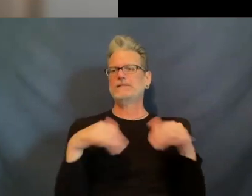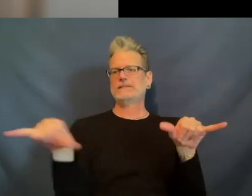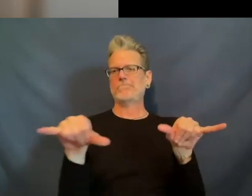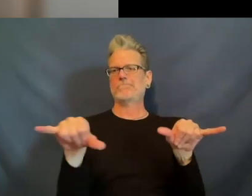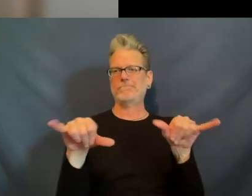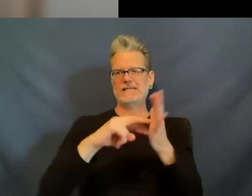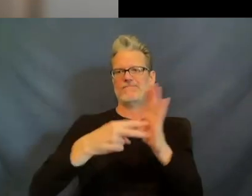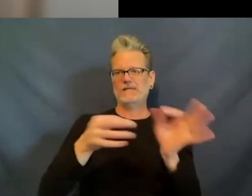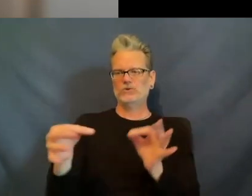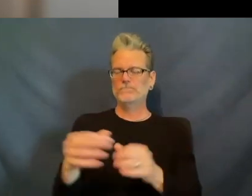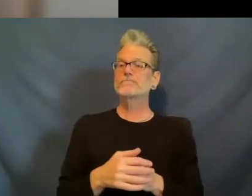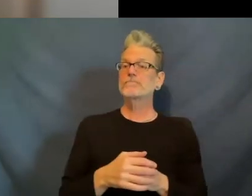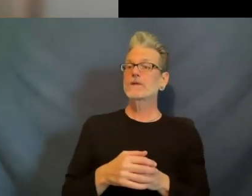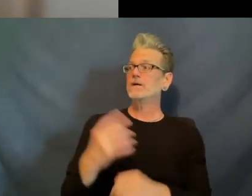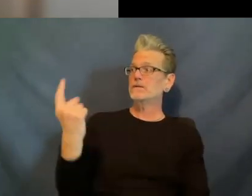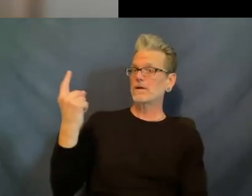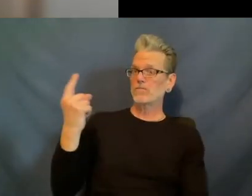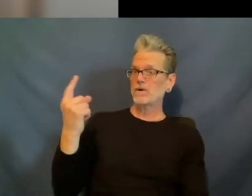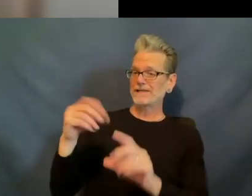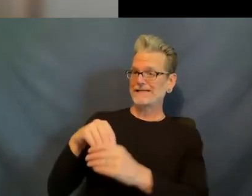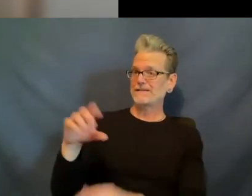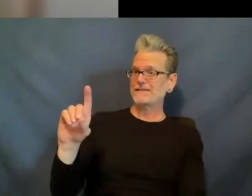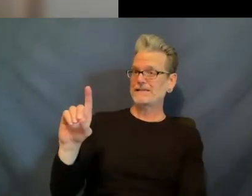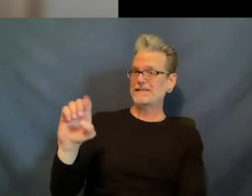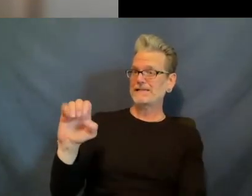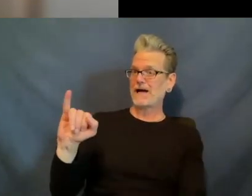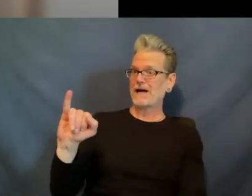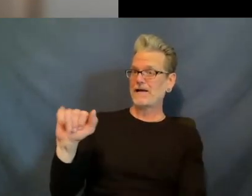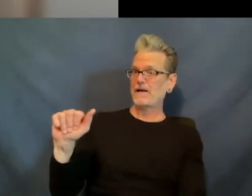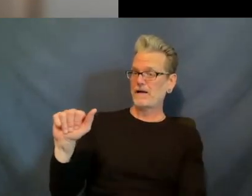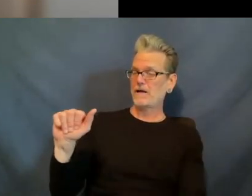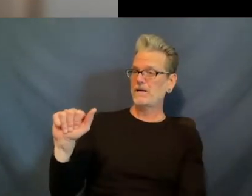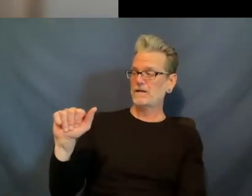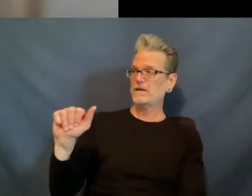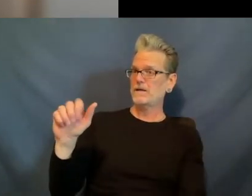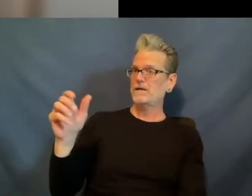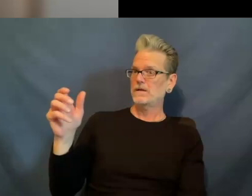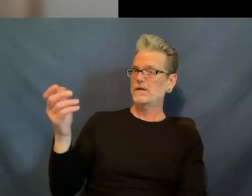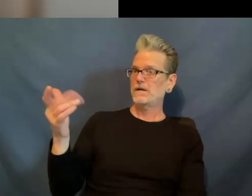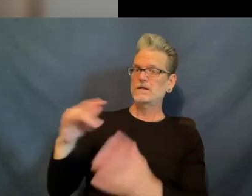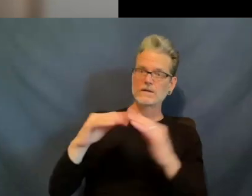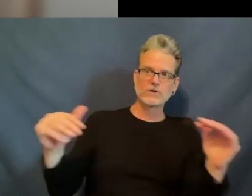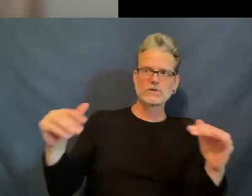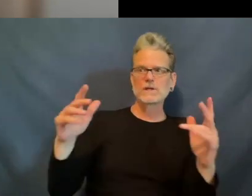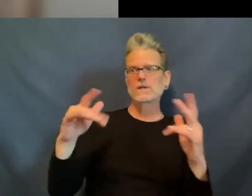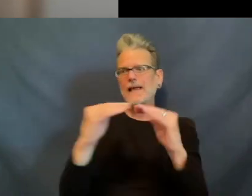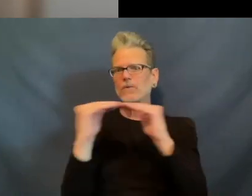a representative in our DEIA, diversity, equity, inclusion, I'm